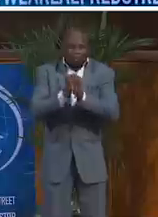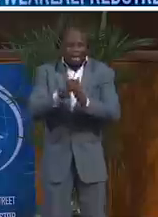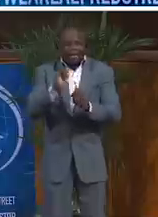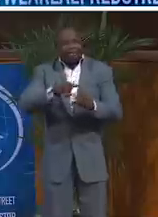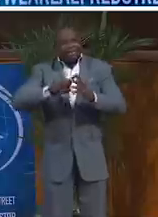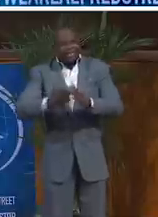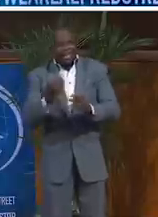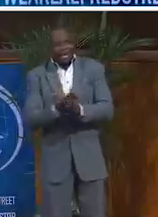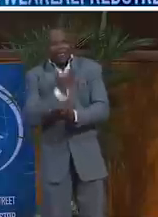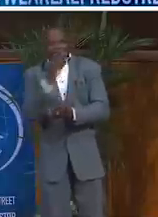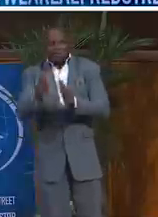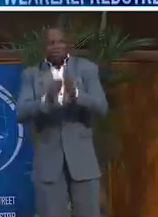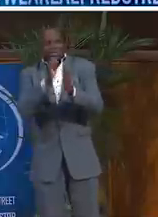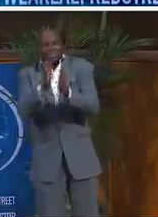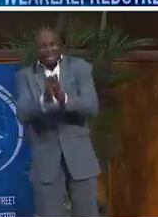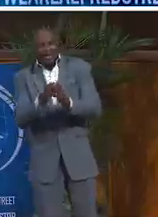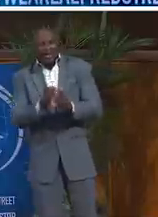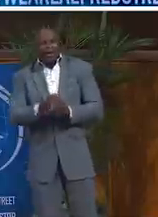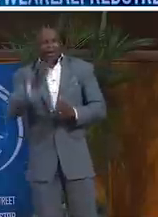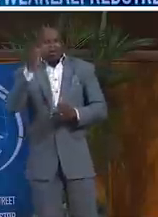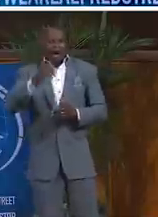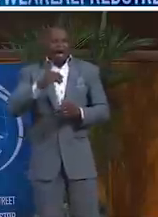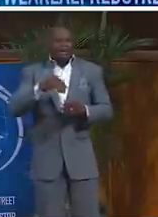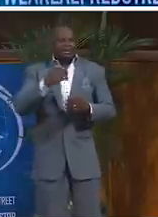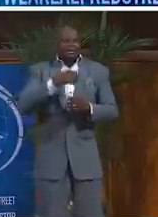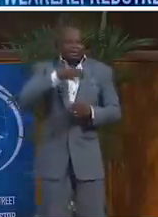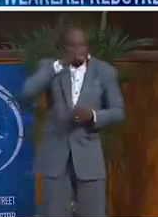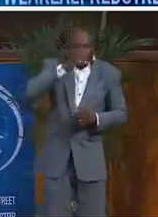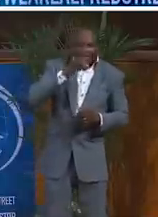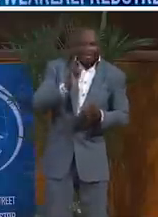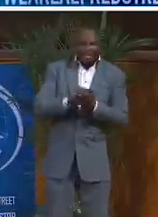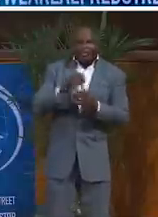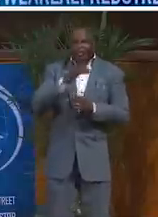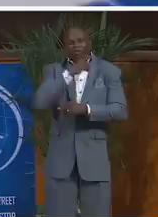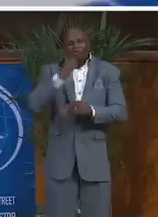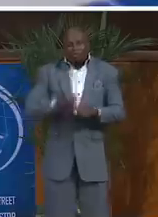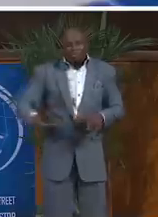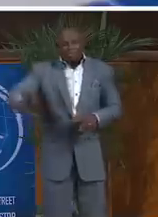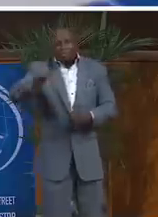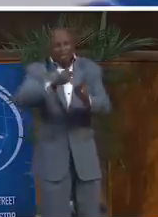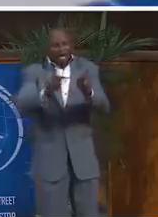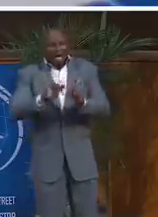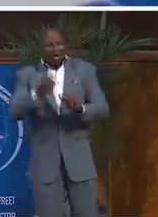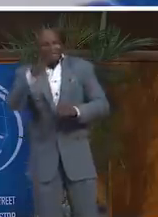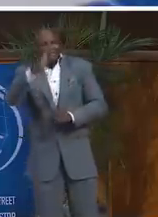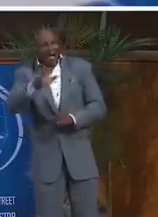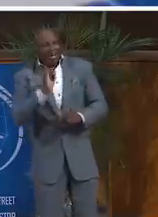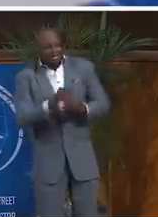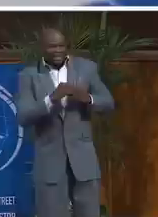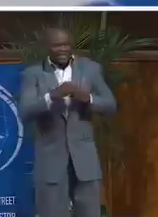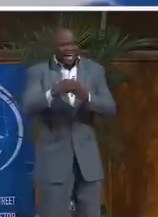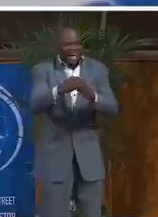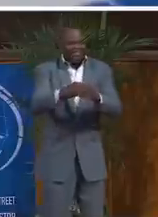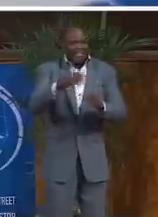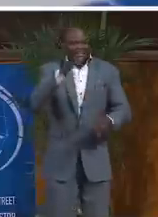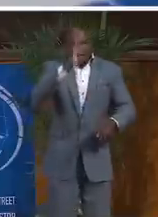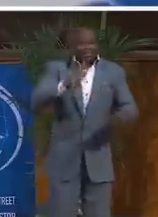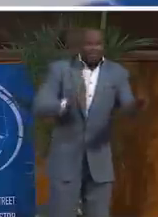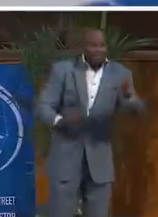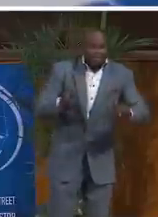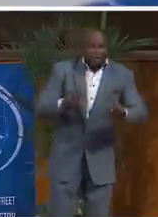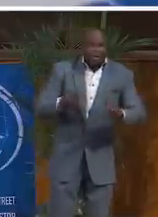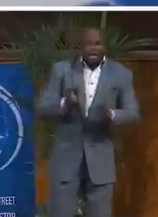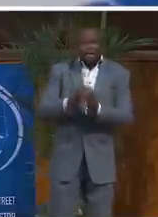we begin our new series, Wandering in the Wilderness, where I'm going to share with you how it is God guides God's people